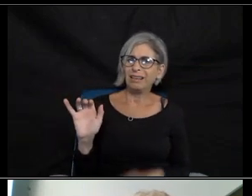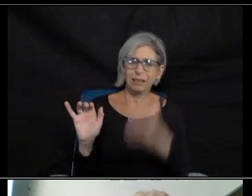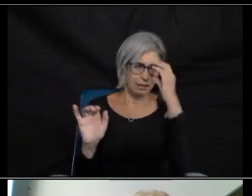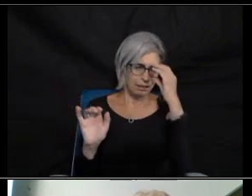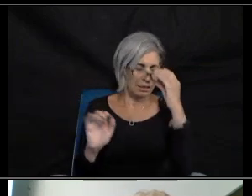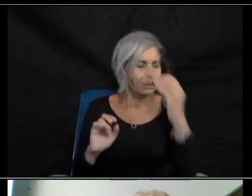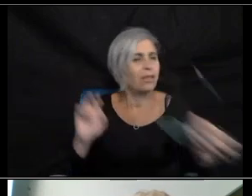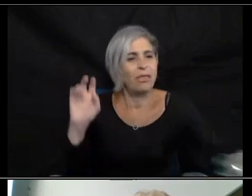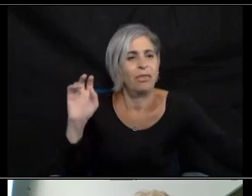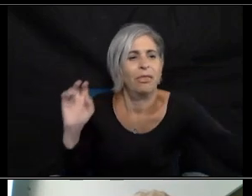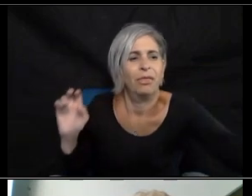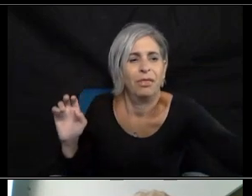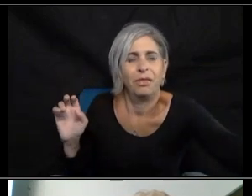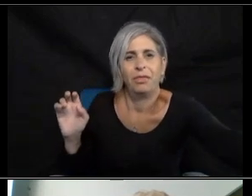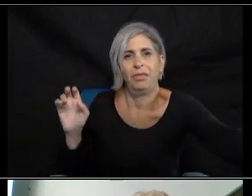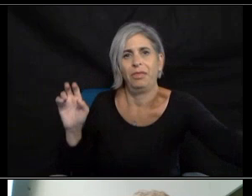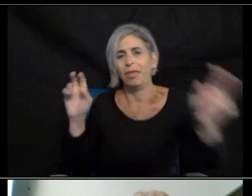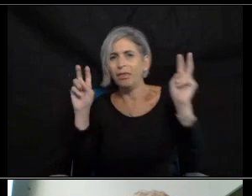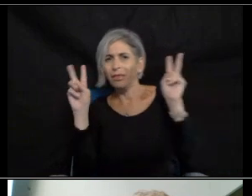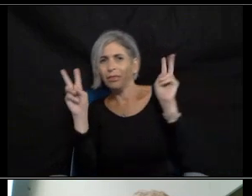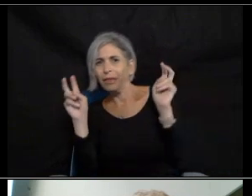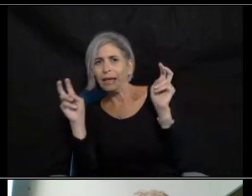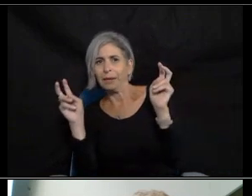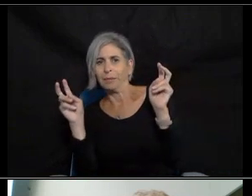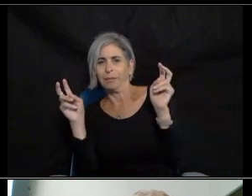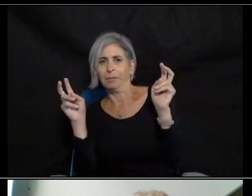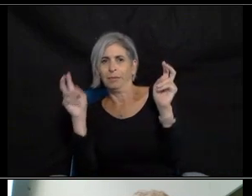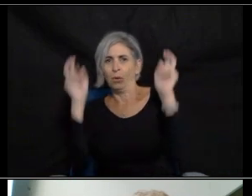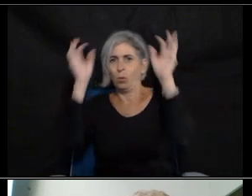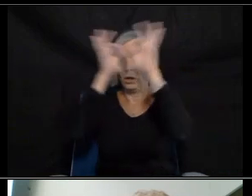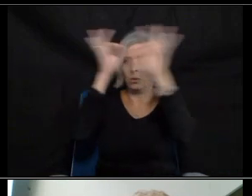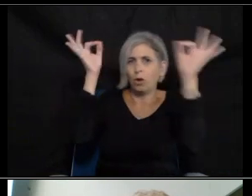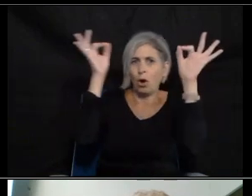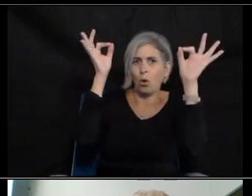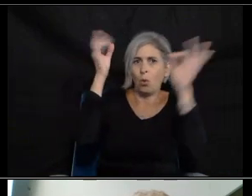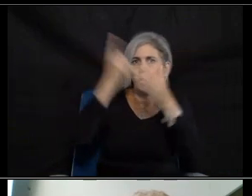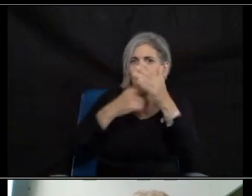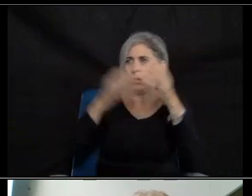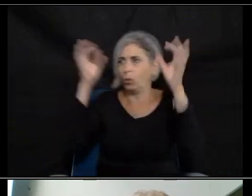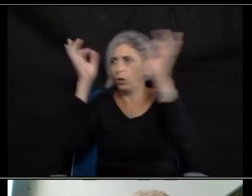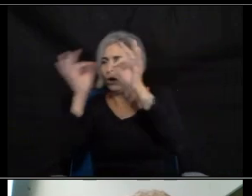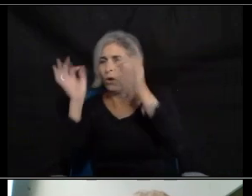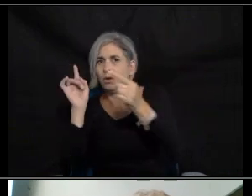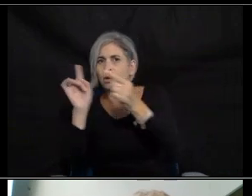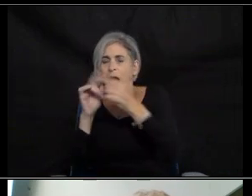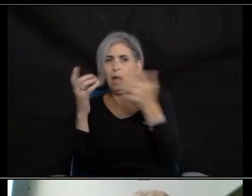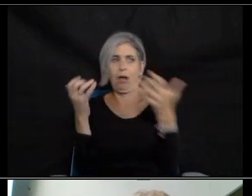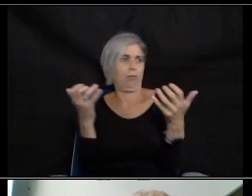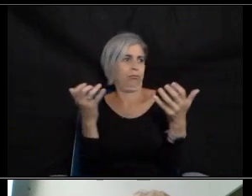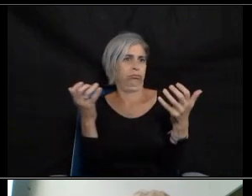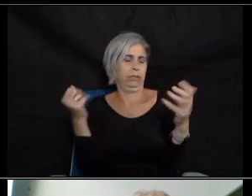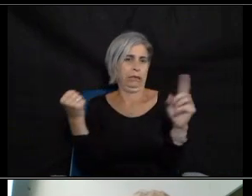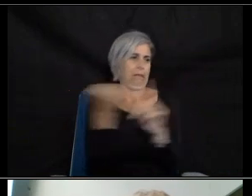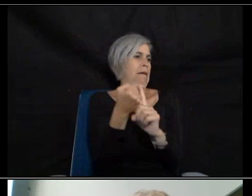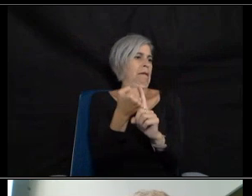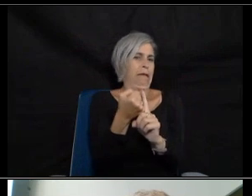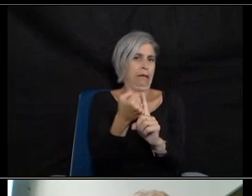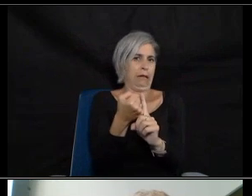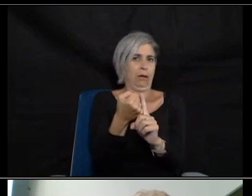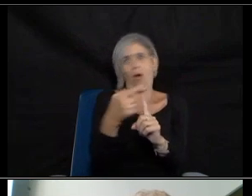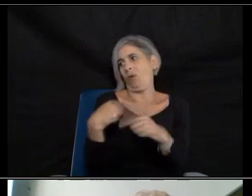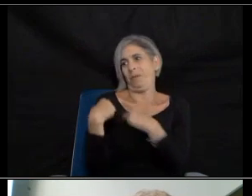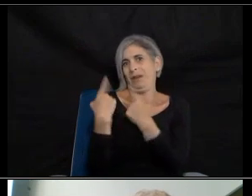theme that, you know, we don't know what we don't know, and then all of a sudden we're blindsided with, well, this is what's been